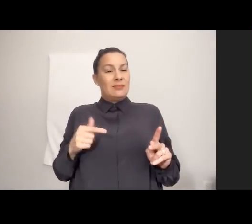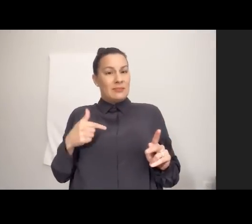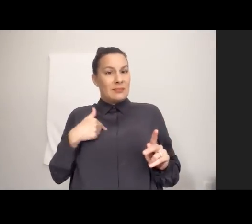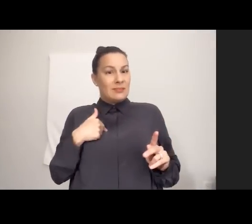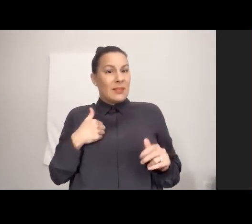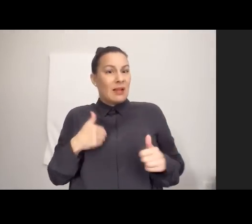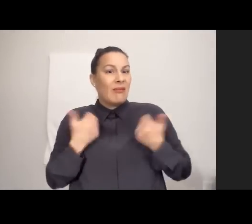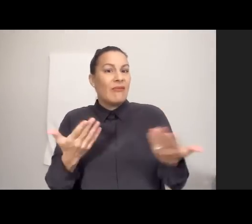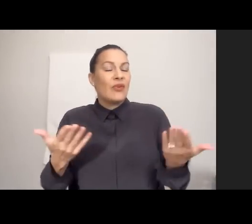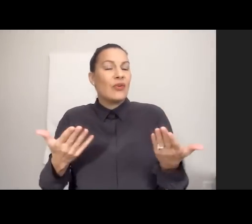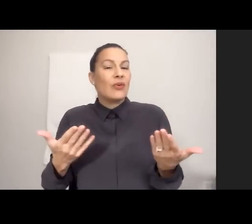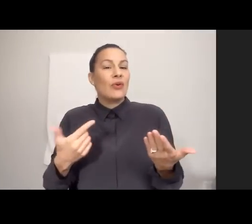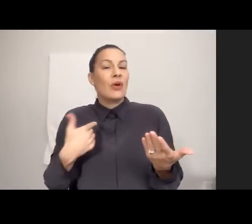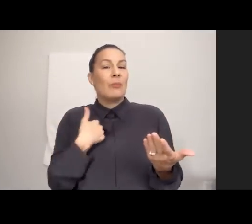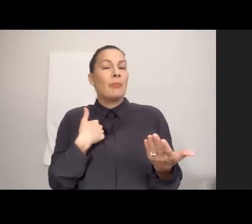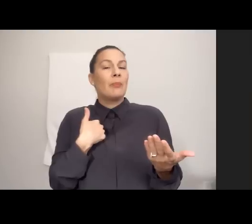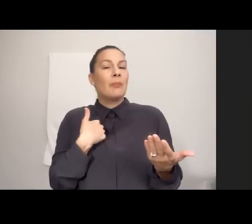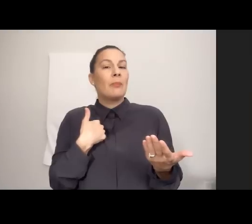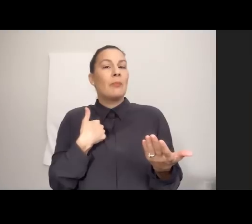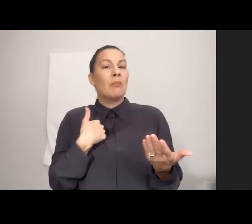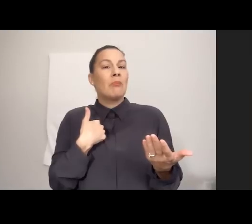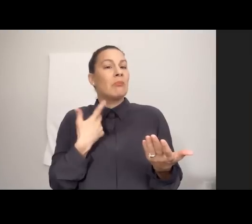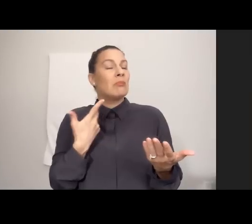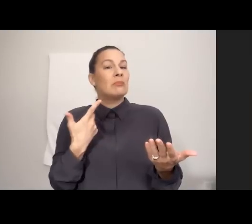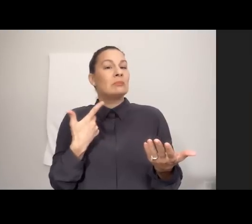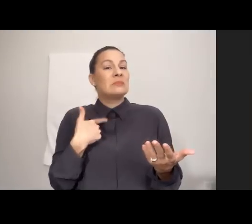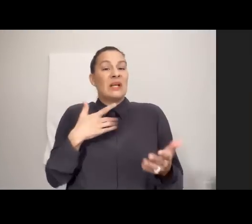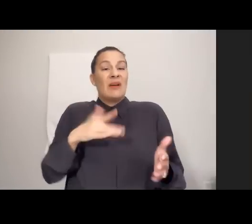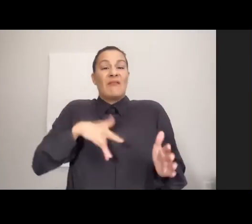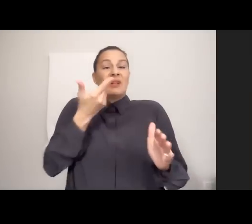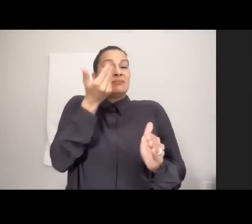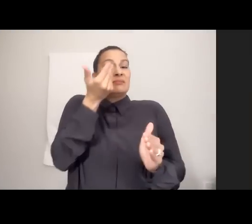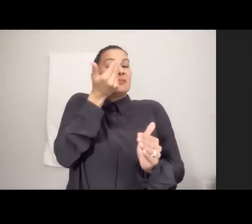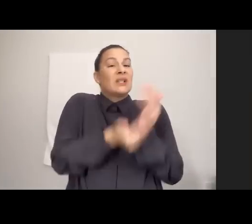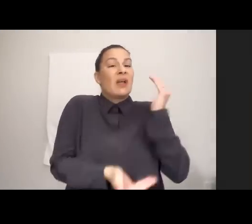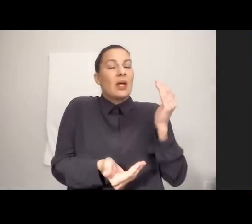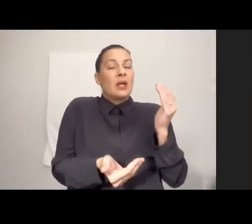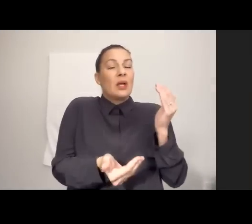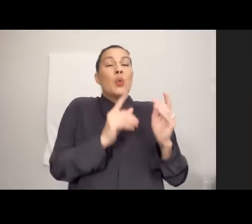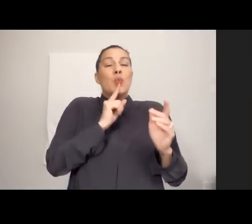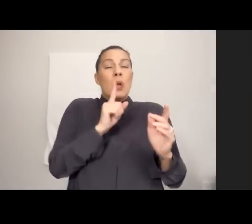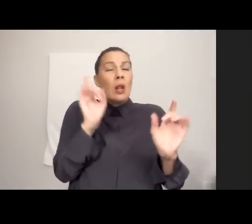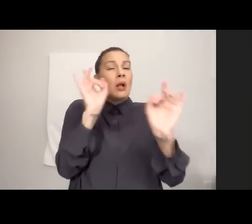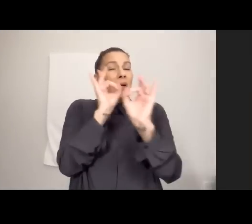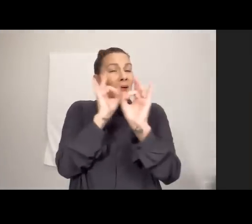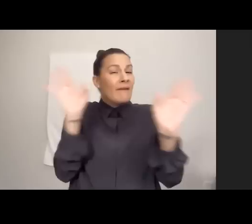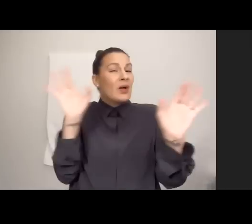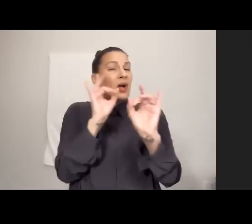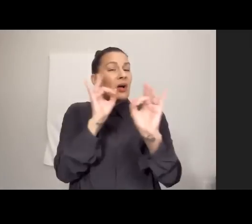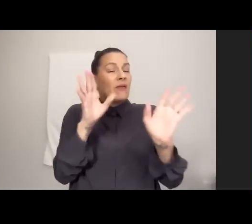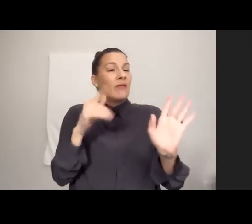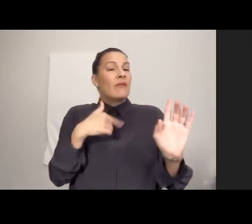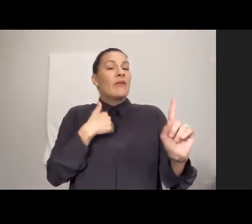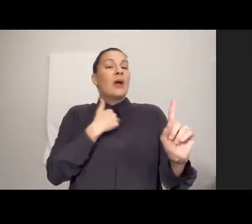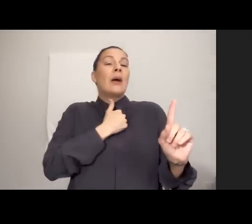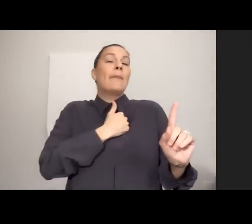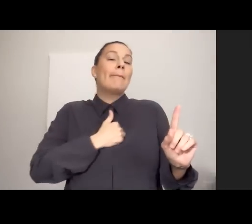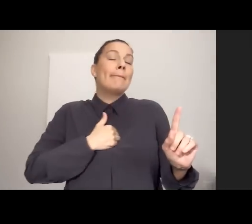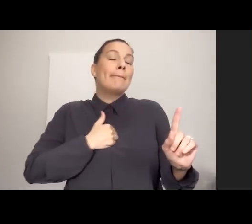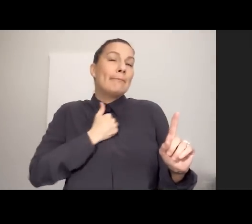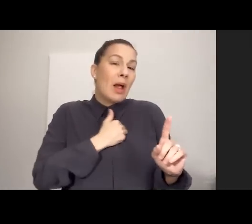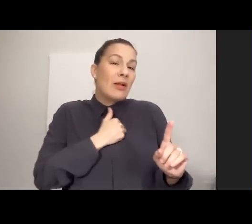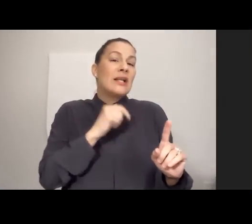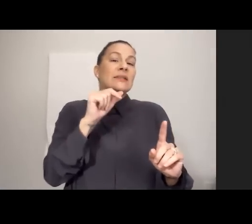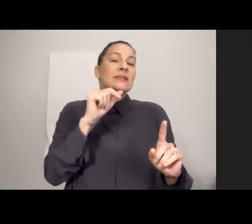I'm numb. It's so bad. It's so bad. I do apologize. I'm a little tuned out. I'm in